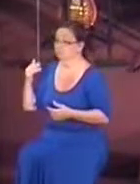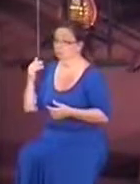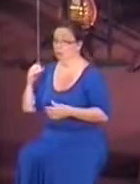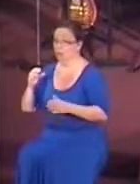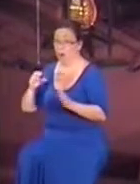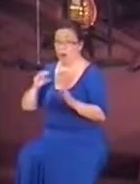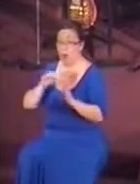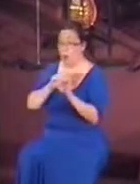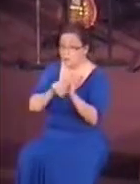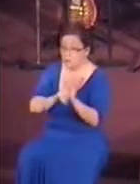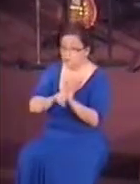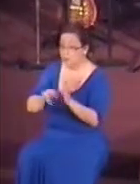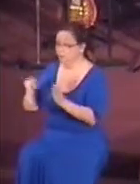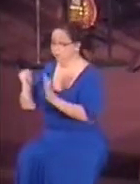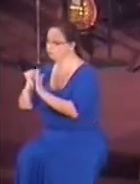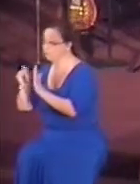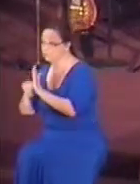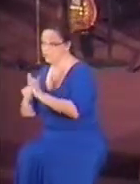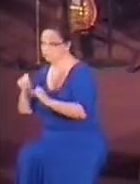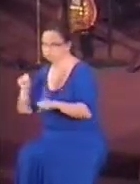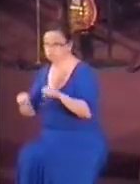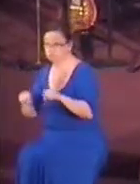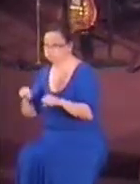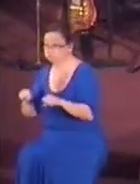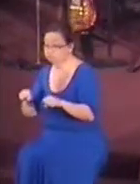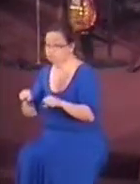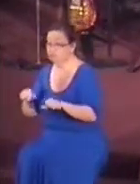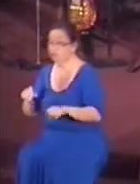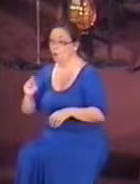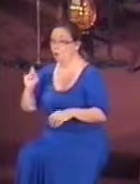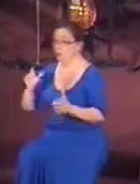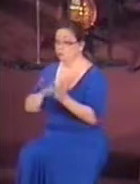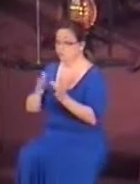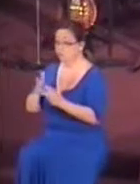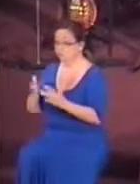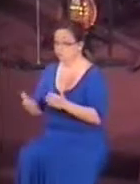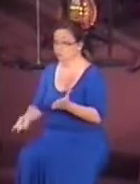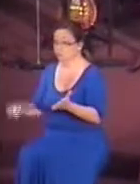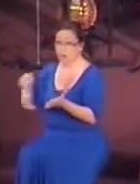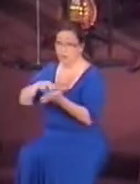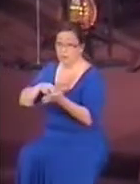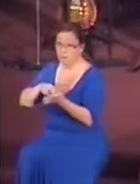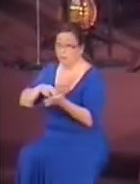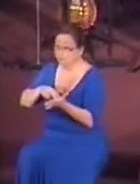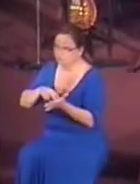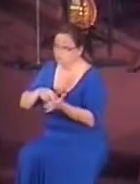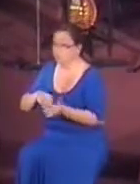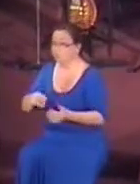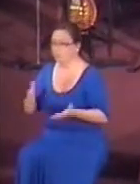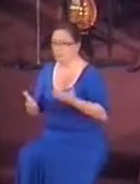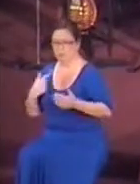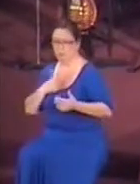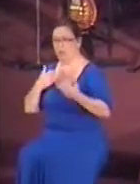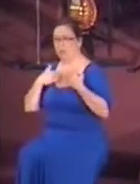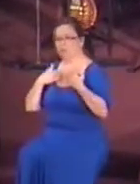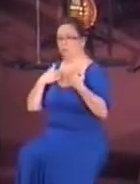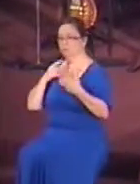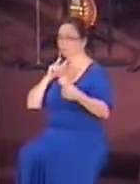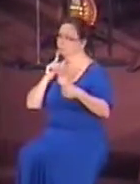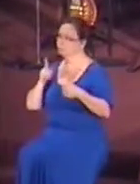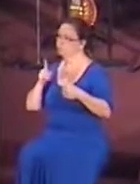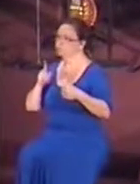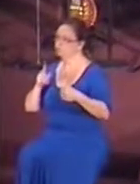Old Testament, because maybe you have doubts about the resurrection of Jesus. Maybe you have real intellectual or